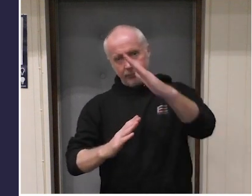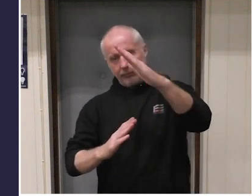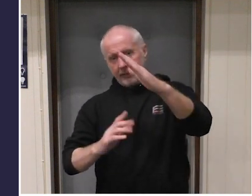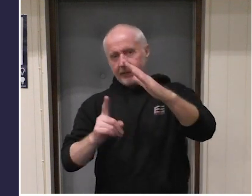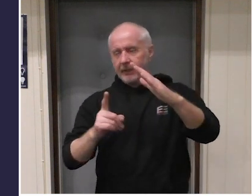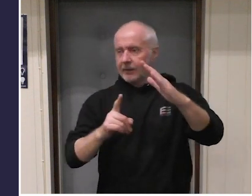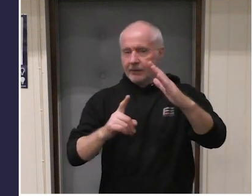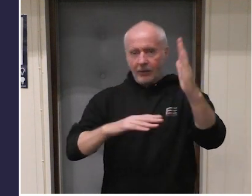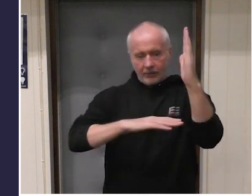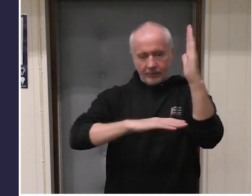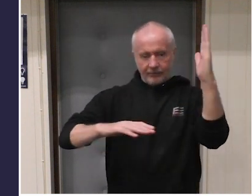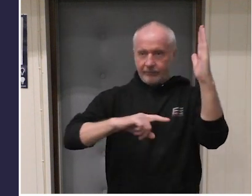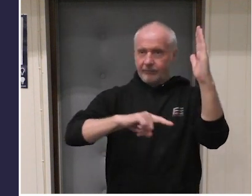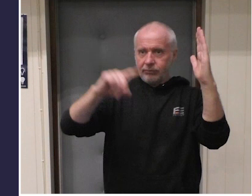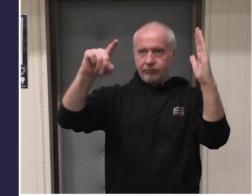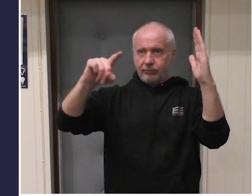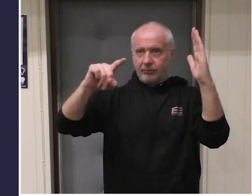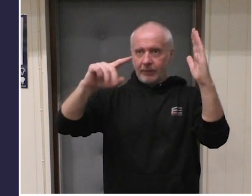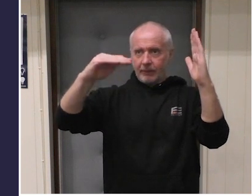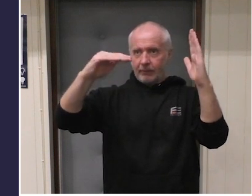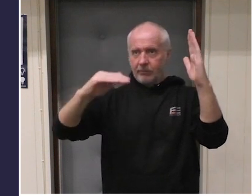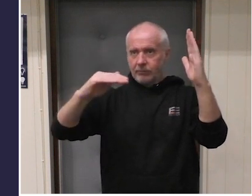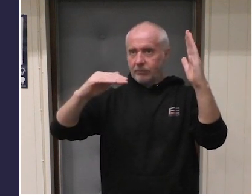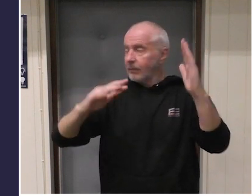stability, right?